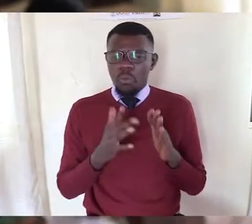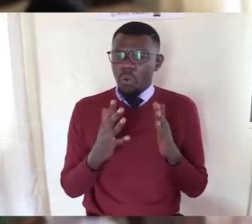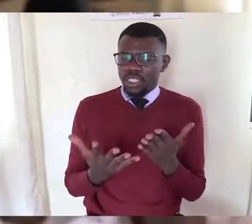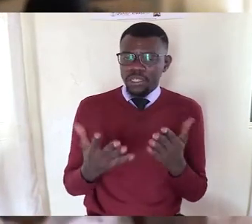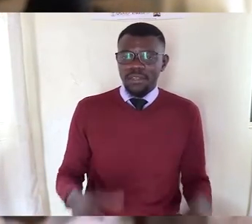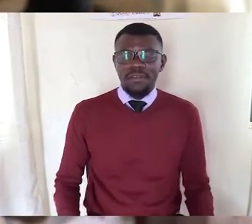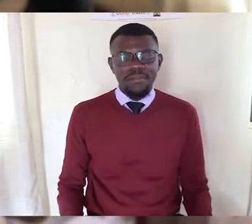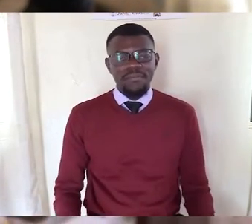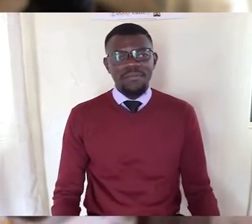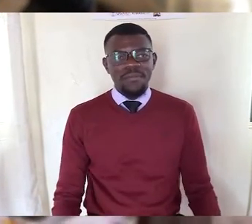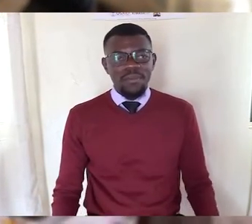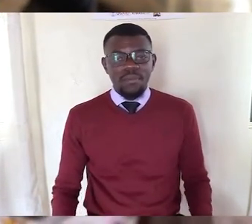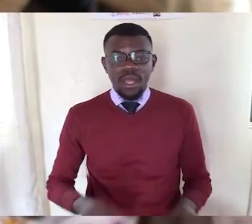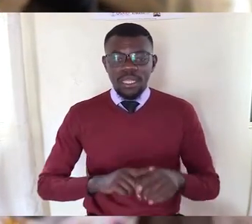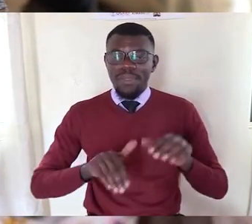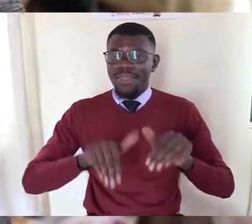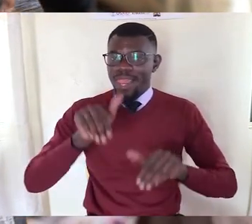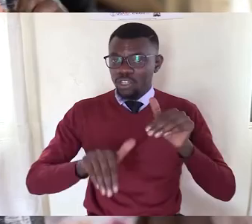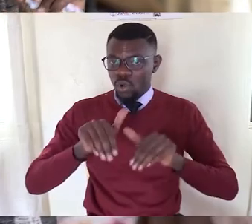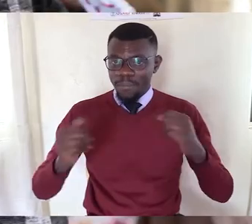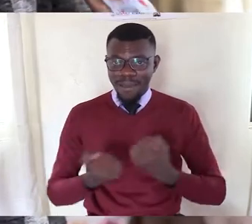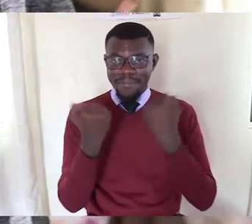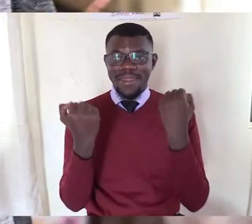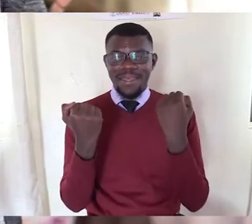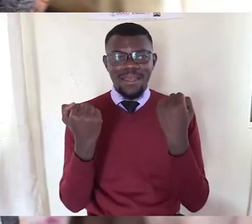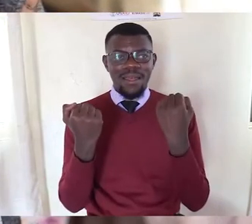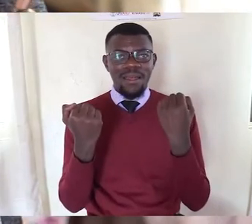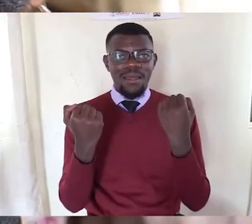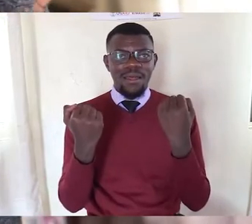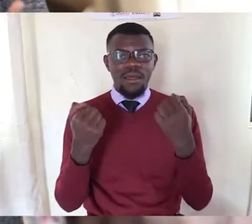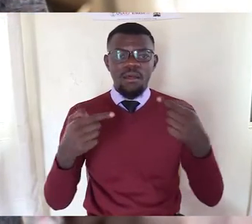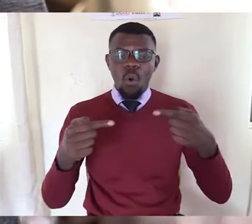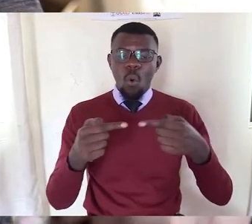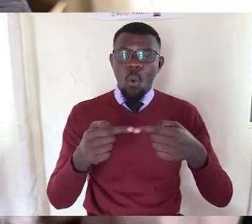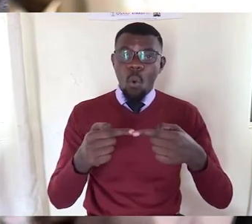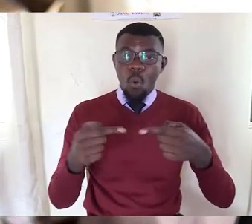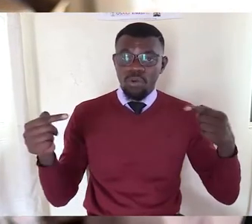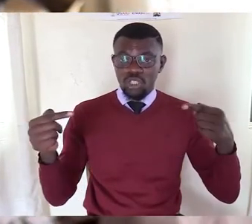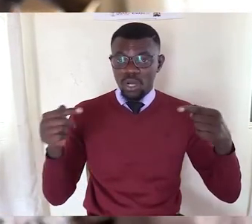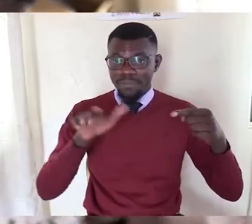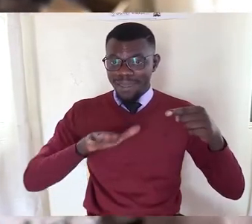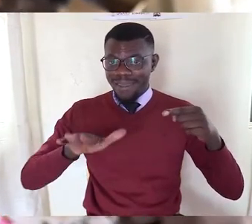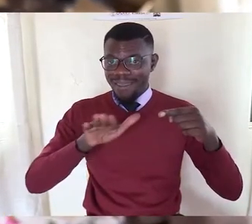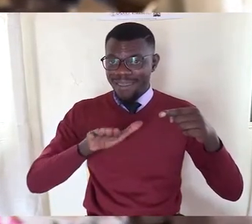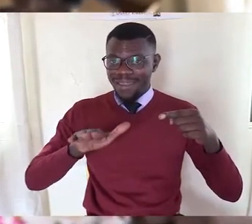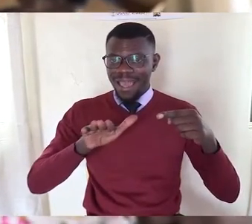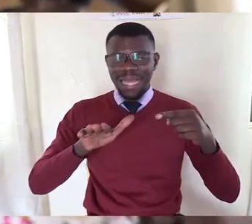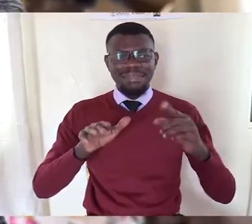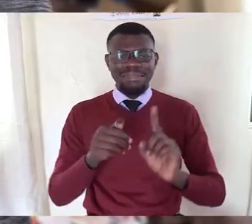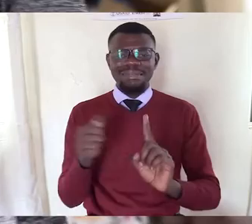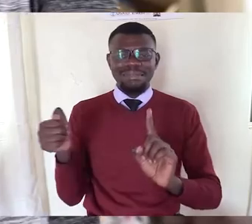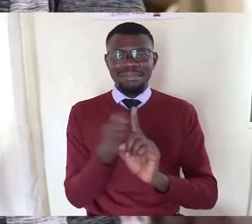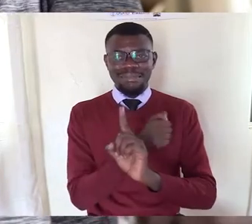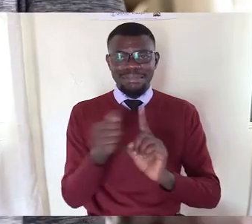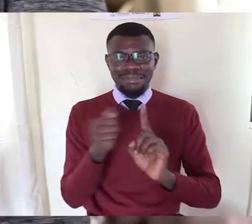in every elections where there's an opposition area, you're likely to face or see violence in